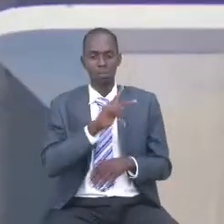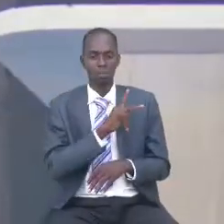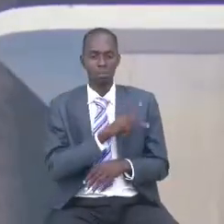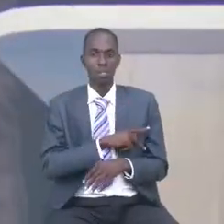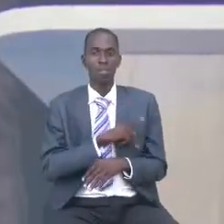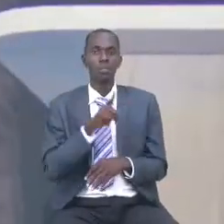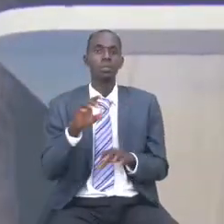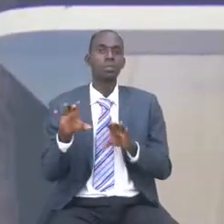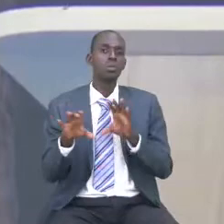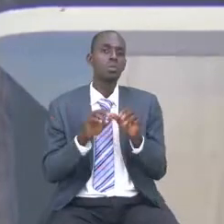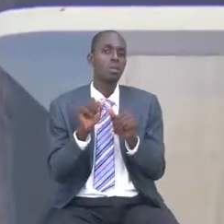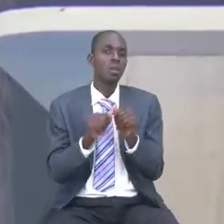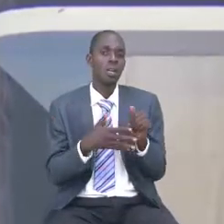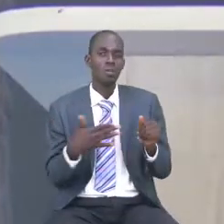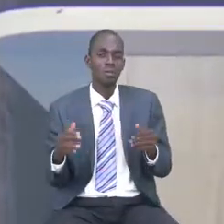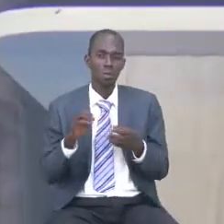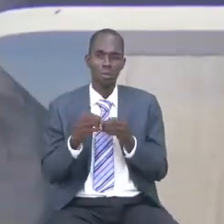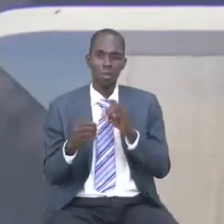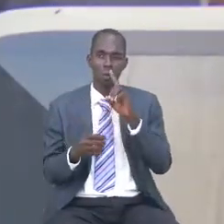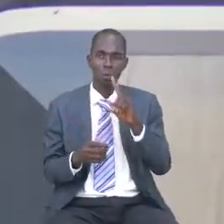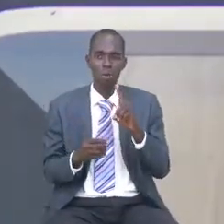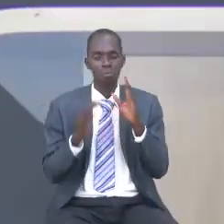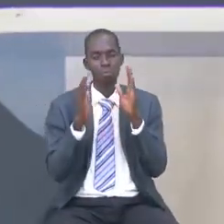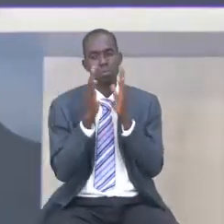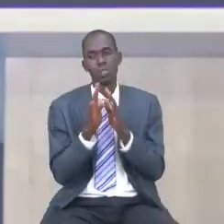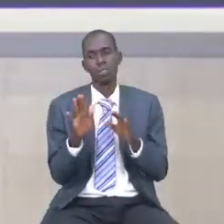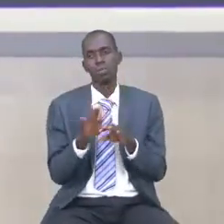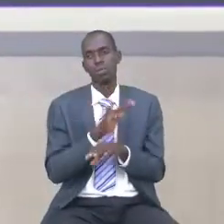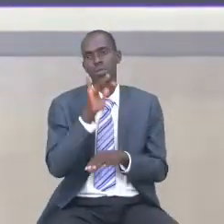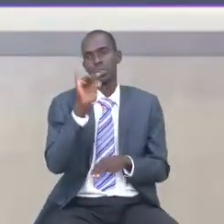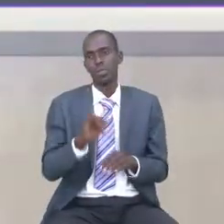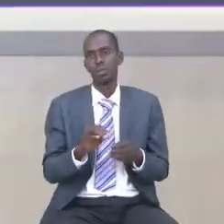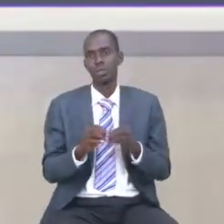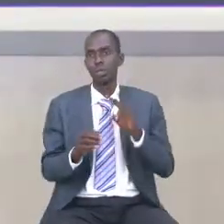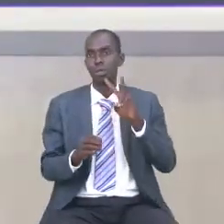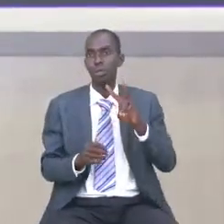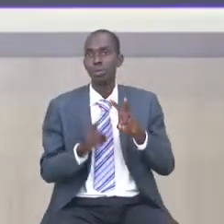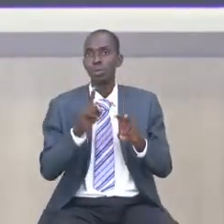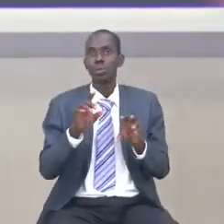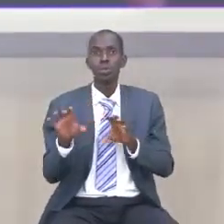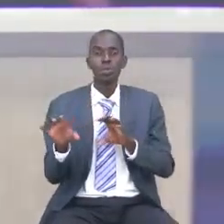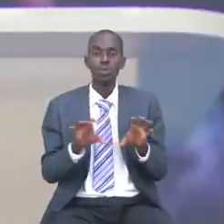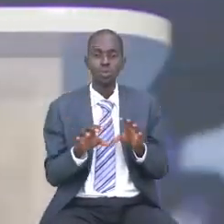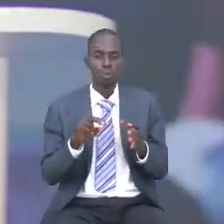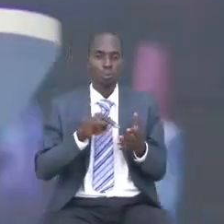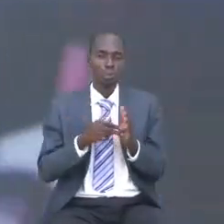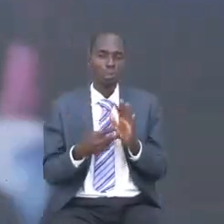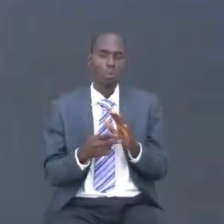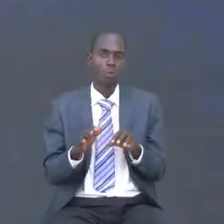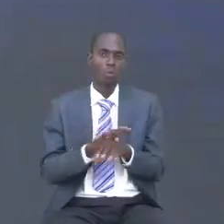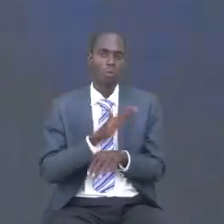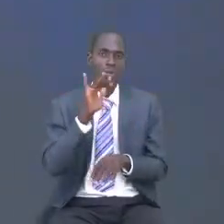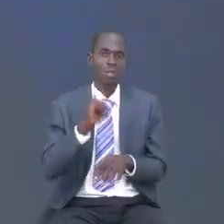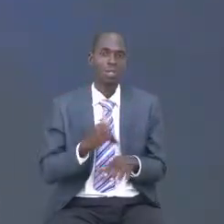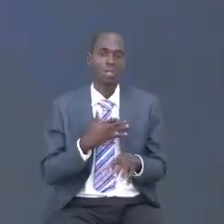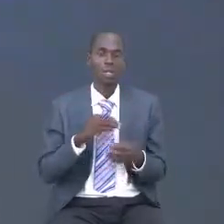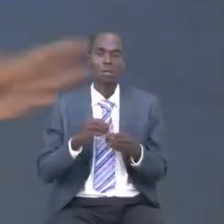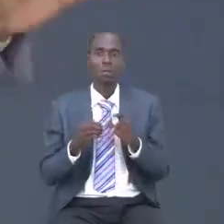do everything, number one, prayerfully, number two, you do purposefully, and number three, you